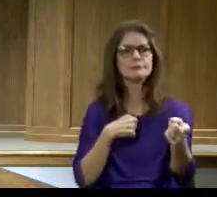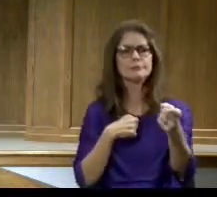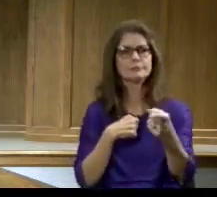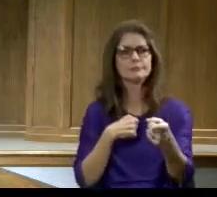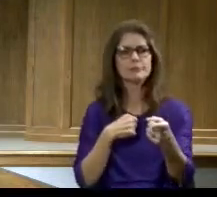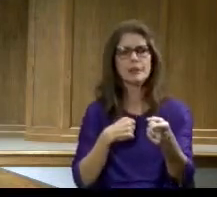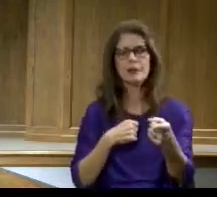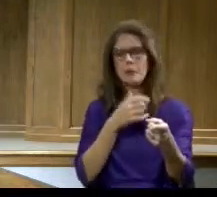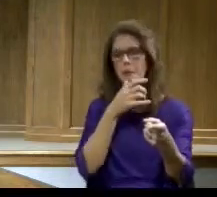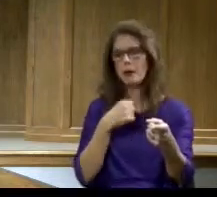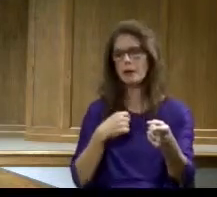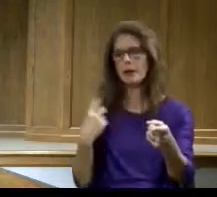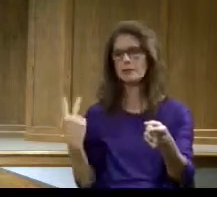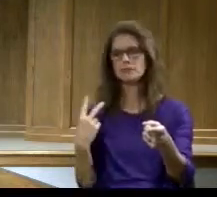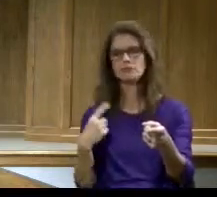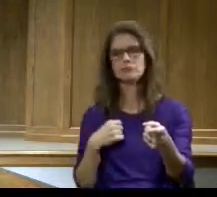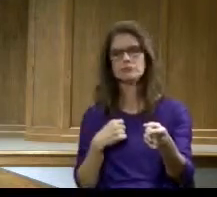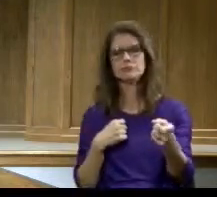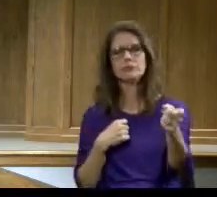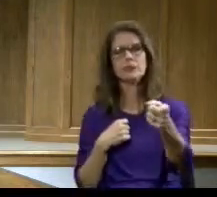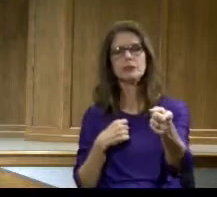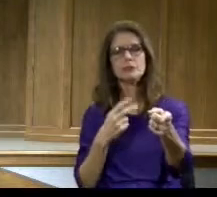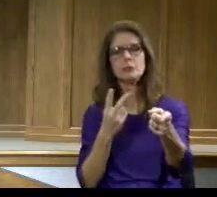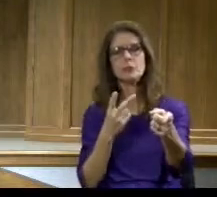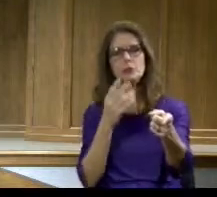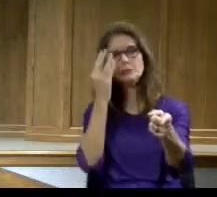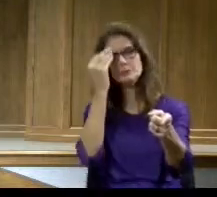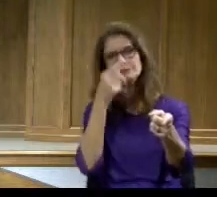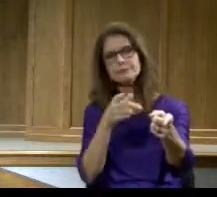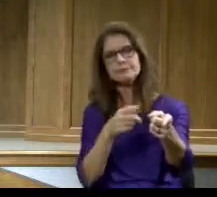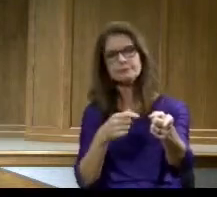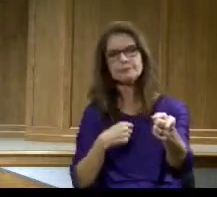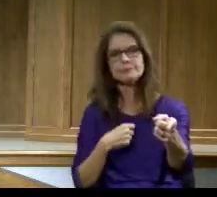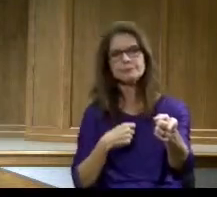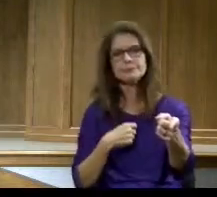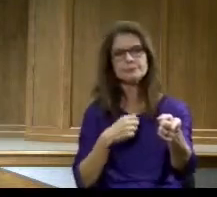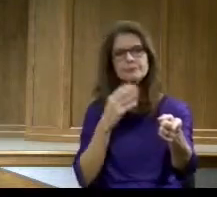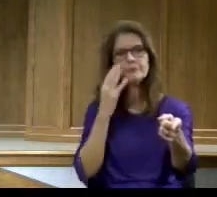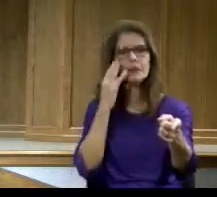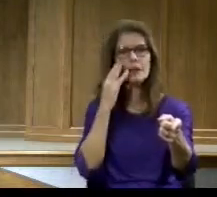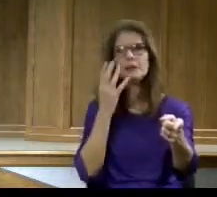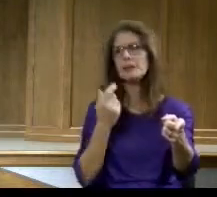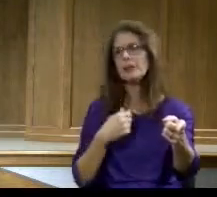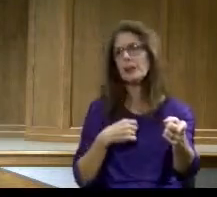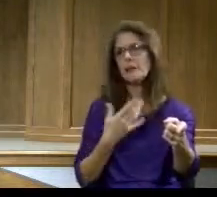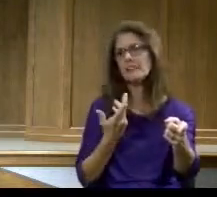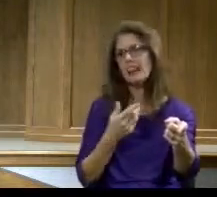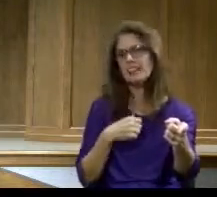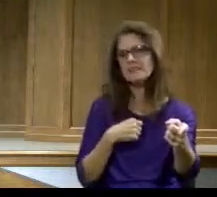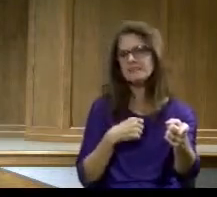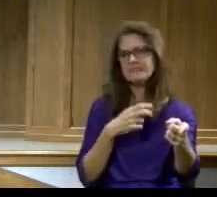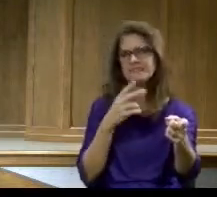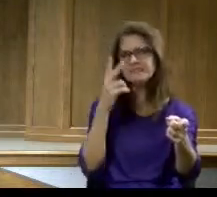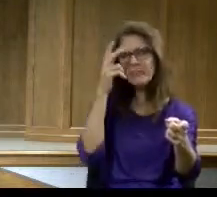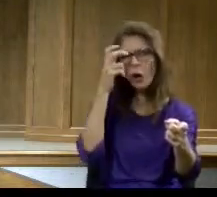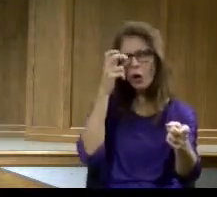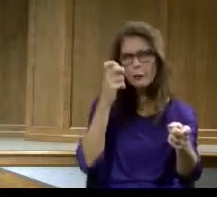the back. Two middle school boys, they're just, you know, like we'd say today, they're good kids.